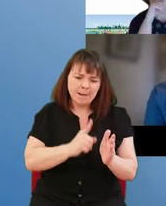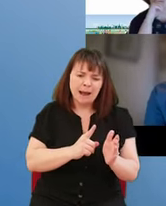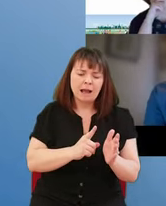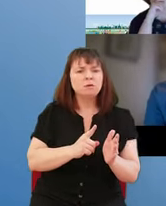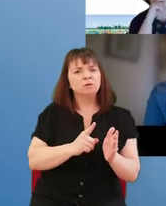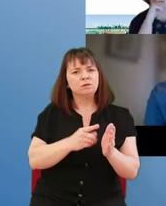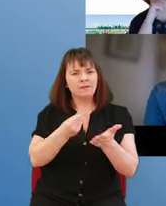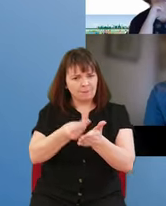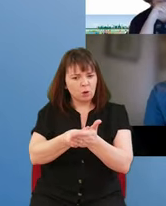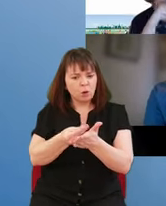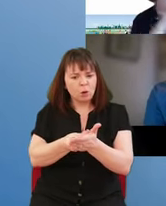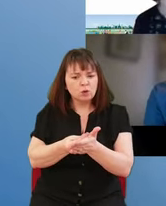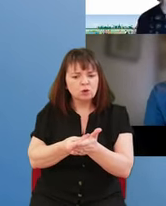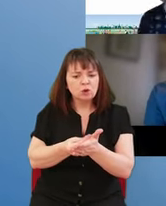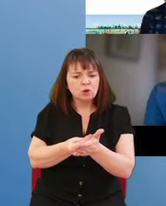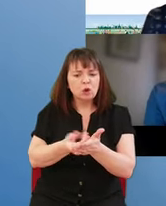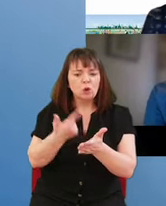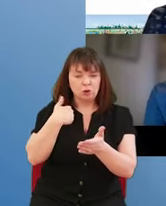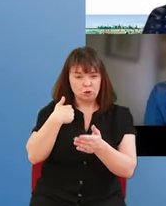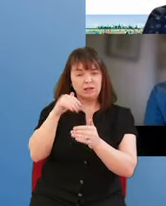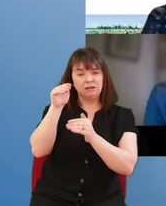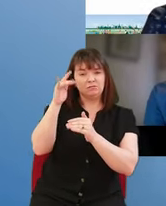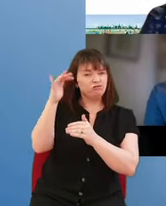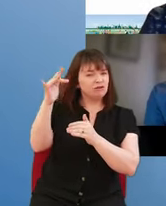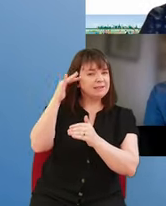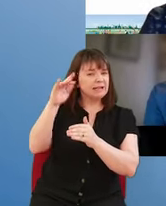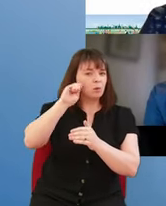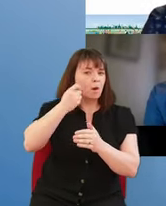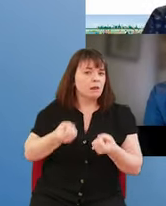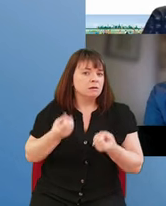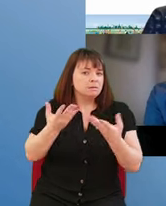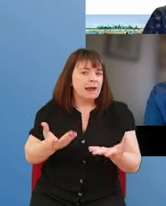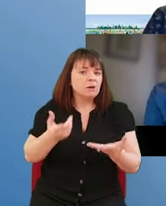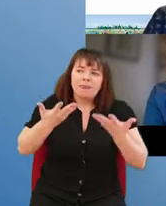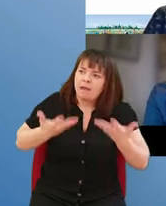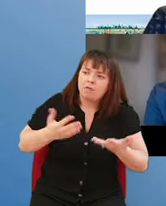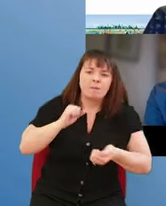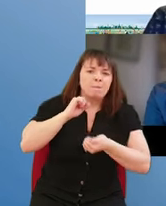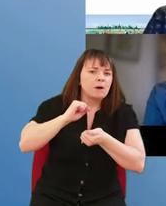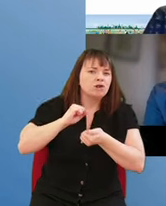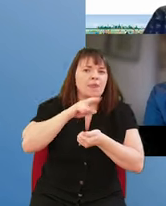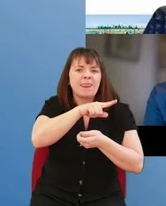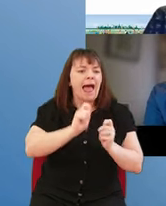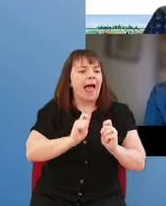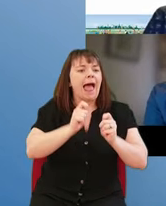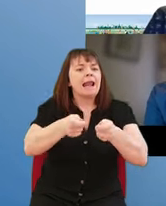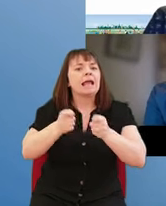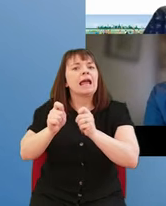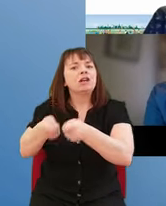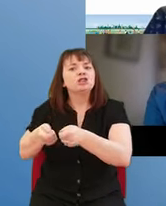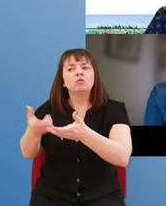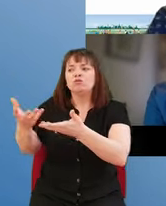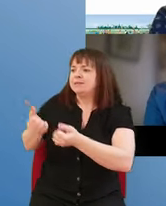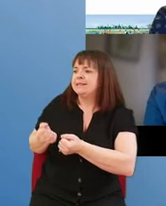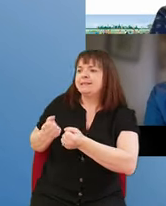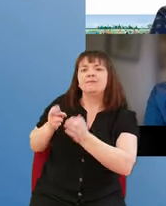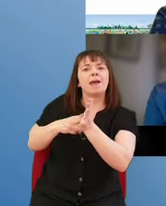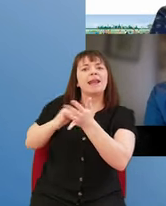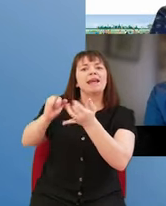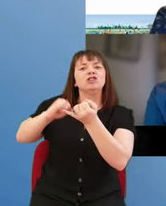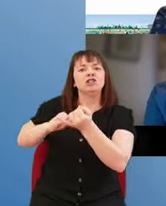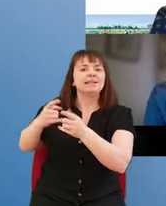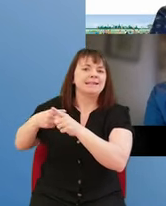this. Moving into GP and other prescribing, this gives a detailed analysis of the prescribing cost pressures, offset by some